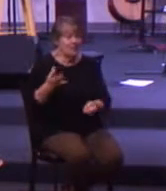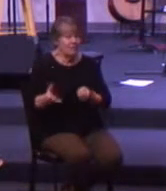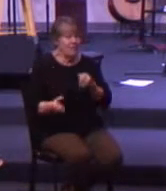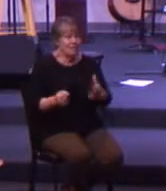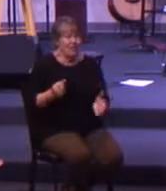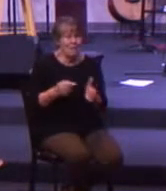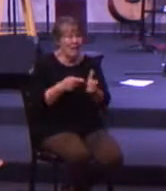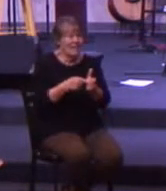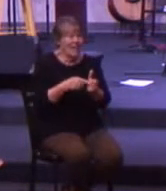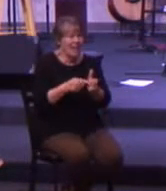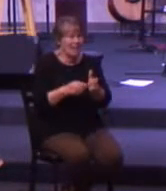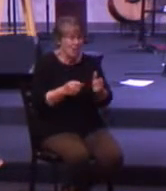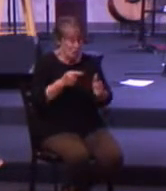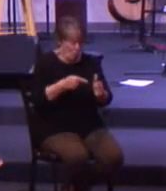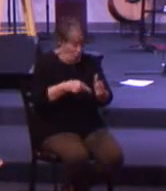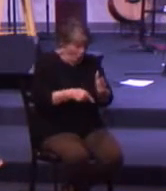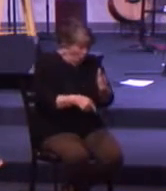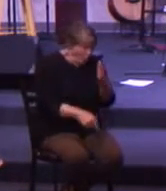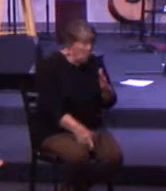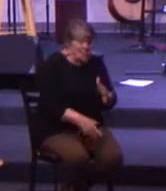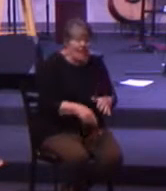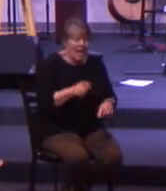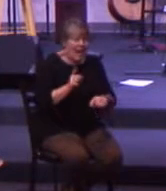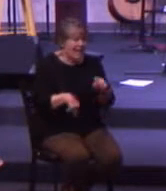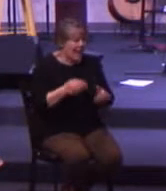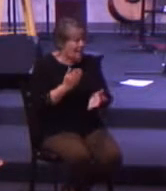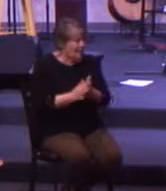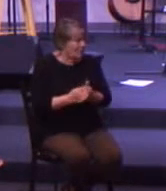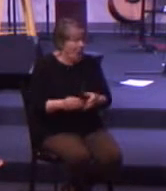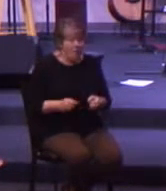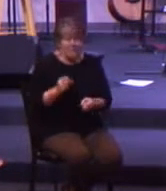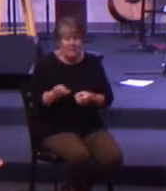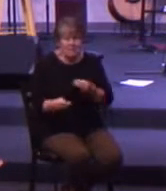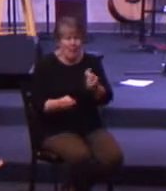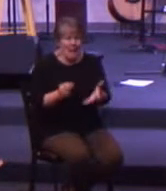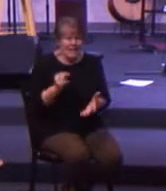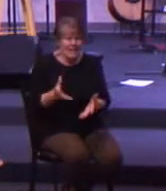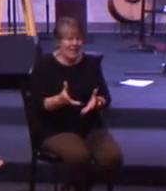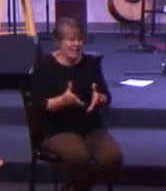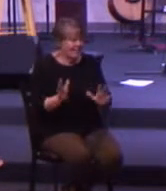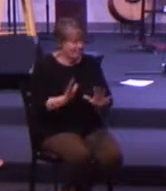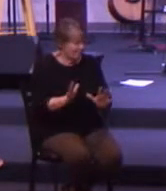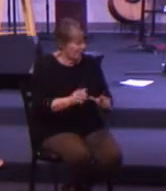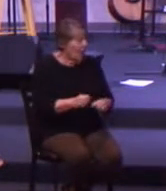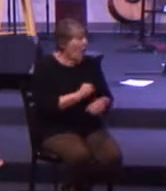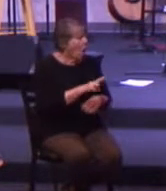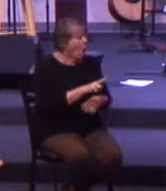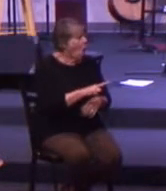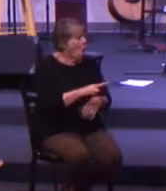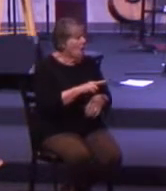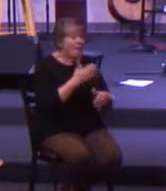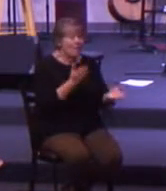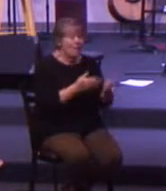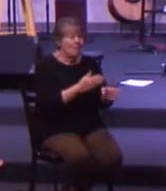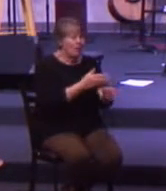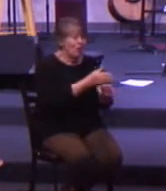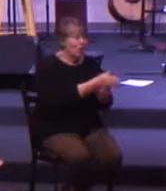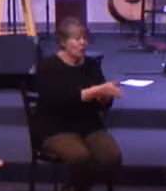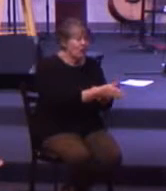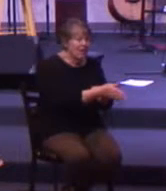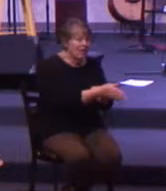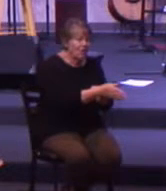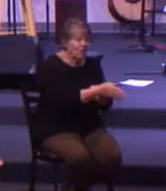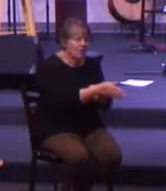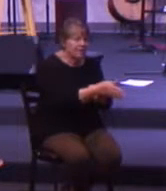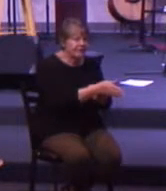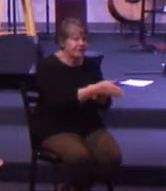can't seem to put the shovel down. It's like, I can't put down the shovel. Or you could be stuck in a career that's it's just not